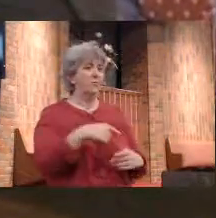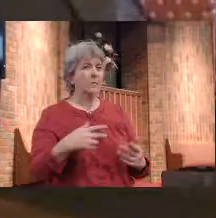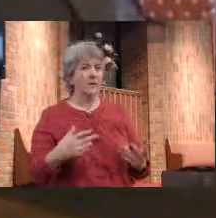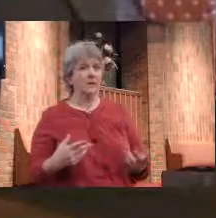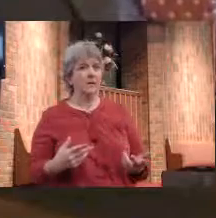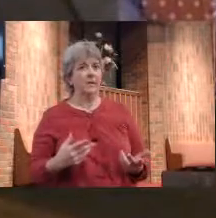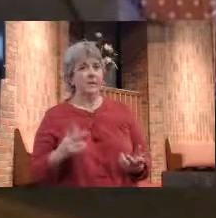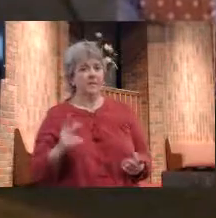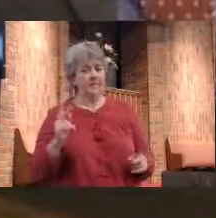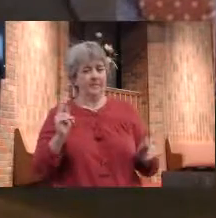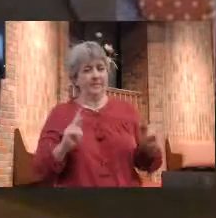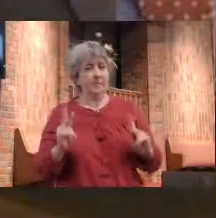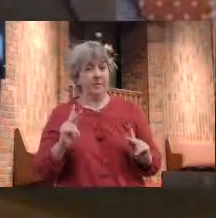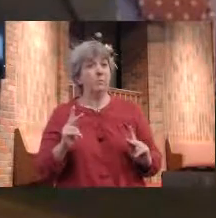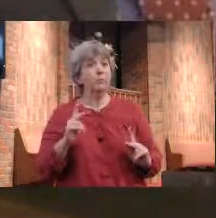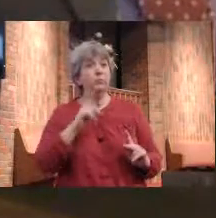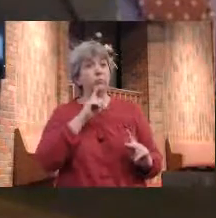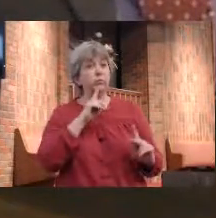And as a people, we are strong.